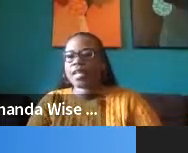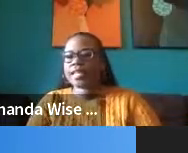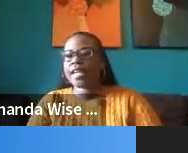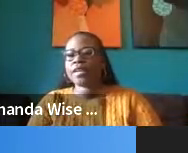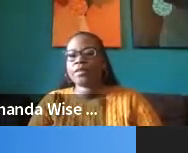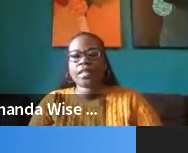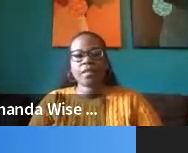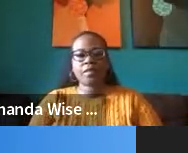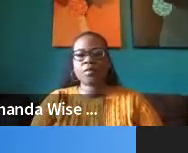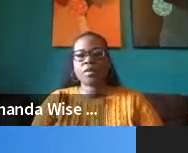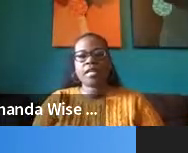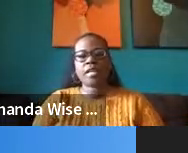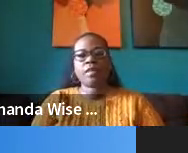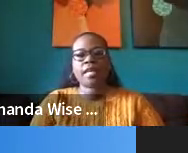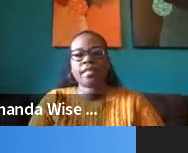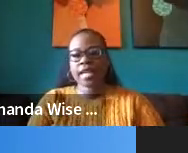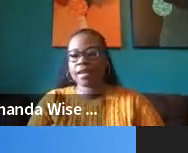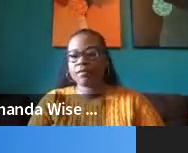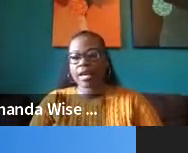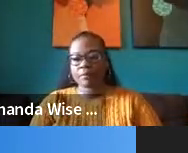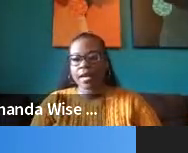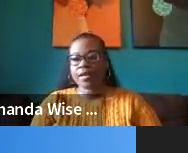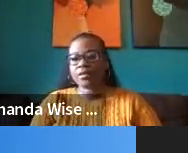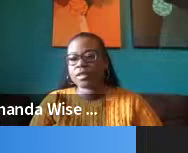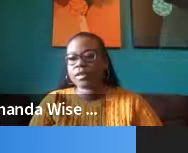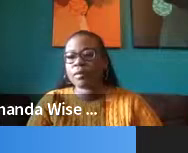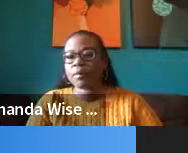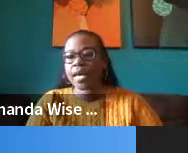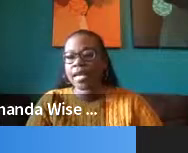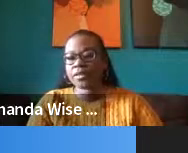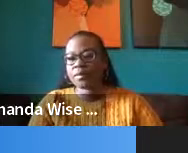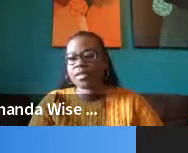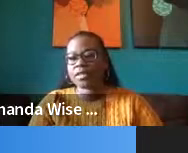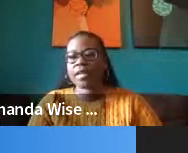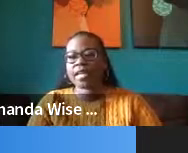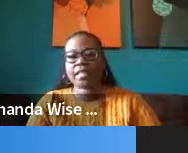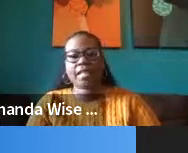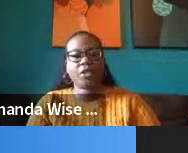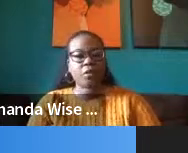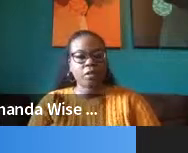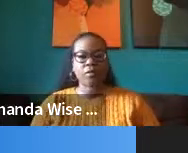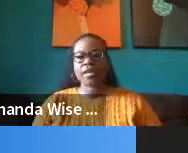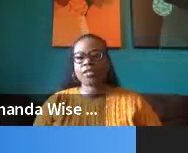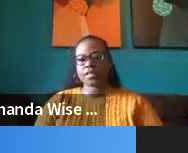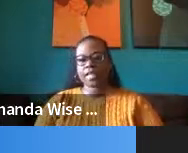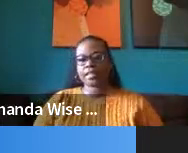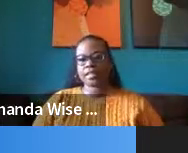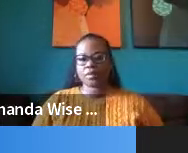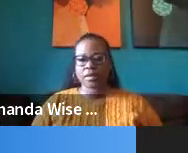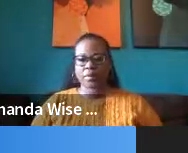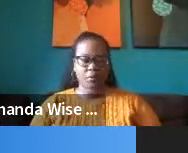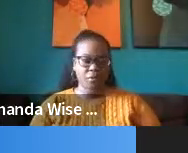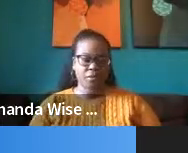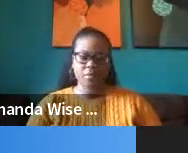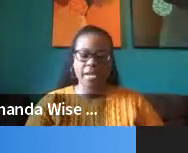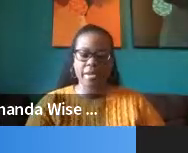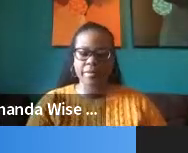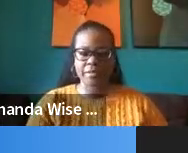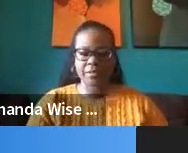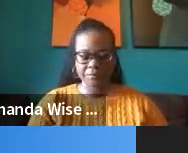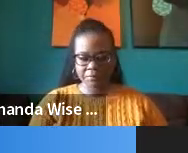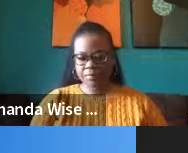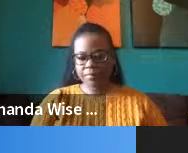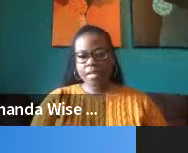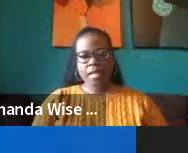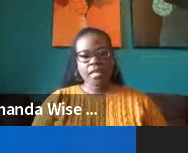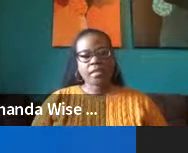just realized I got on the scale this morning. I realized I gained 5 pounds, so I probably ate too much. So I guess I need to do a little exercising this week, but we'll see what